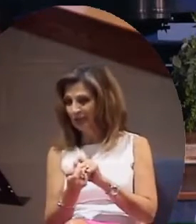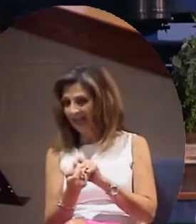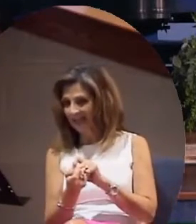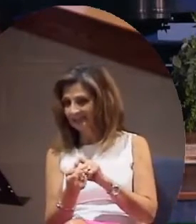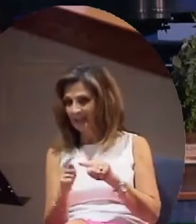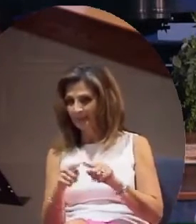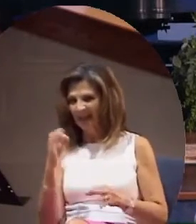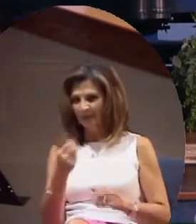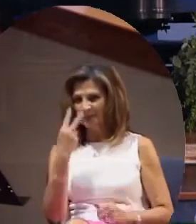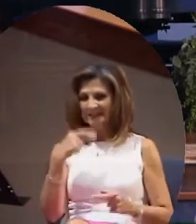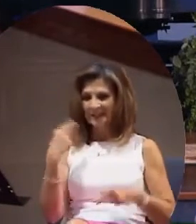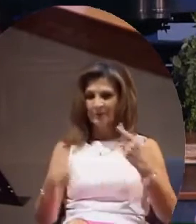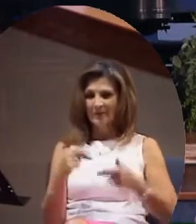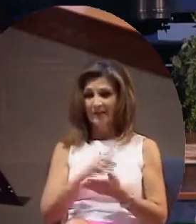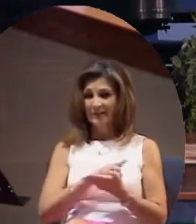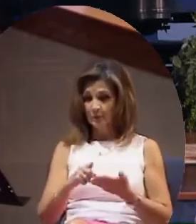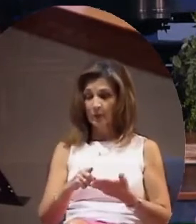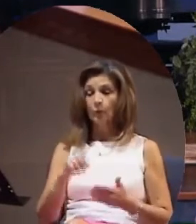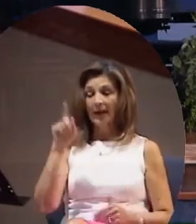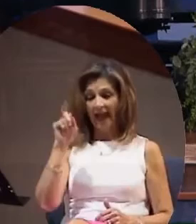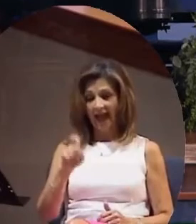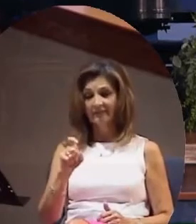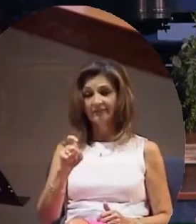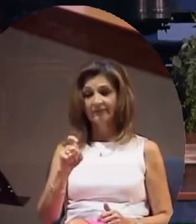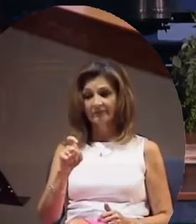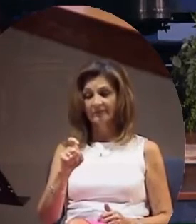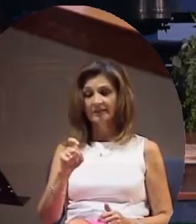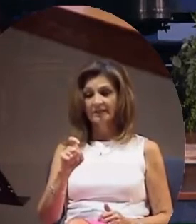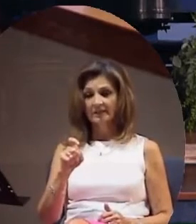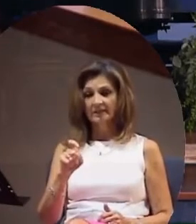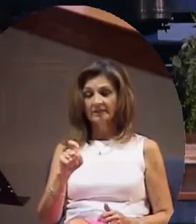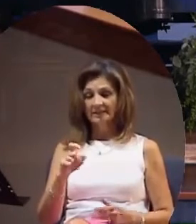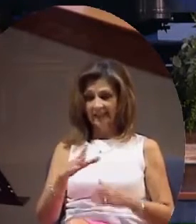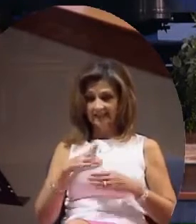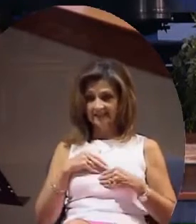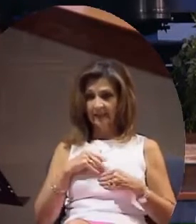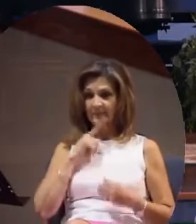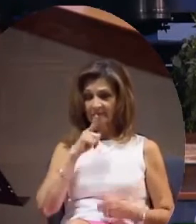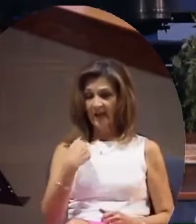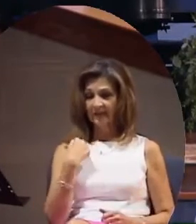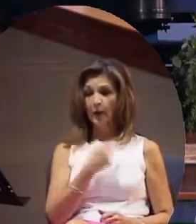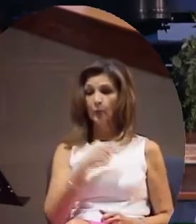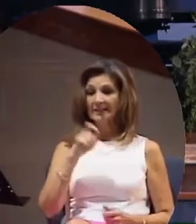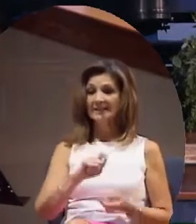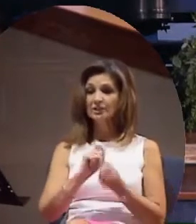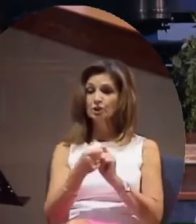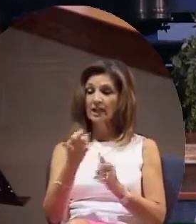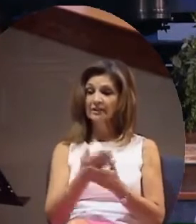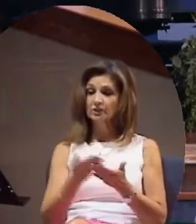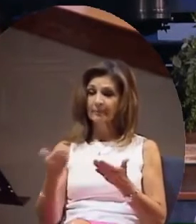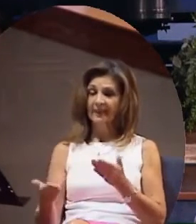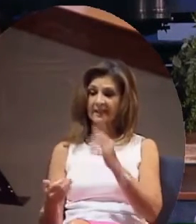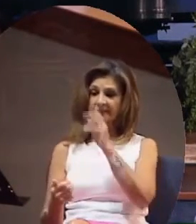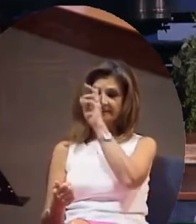But if we see revival this week, we're going to have to accept the fact that we got to change some things.